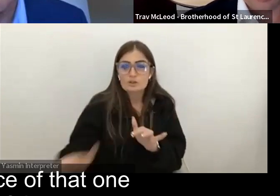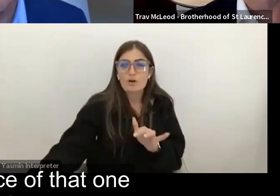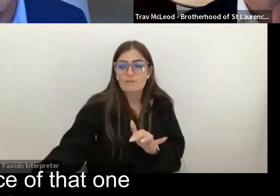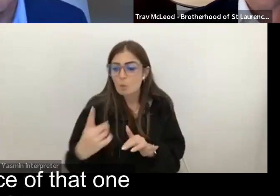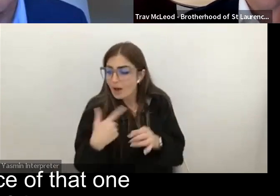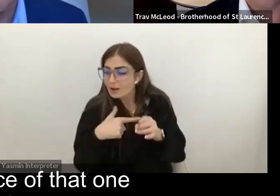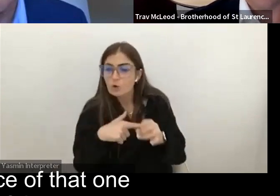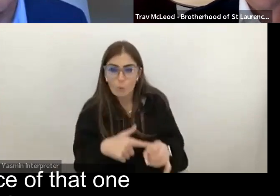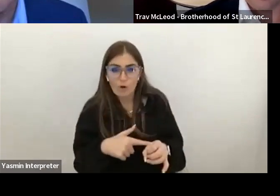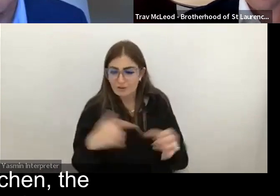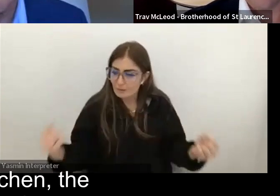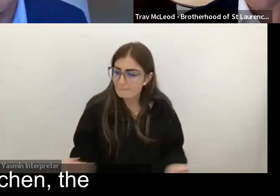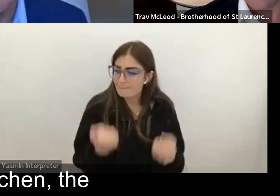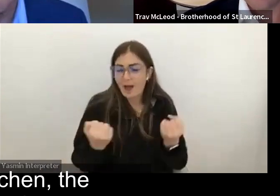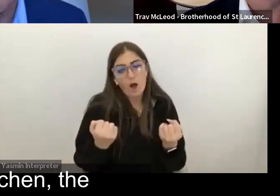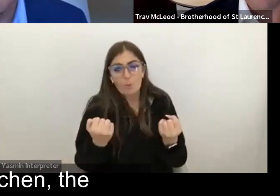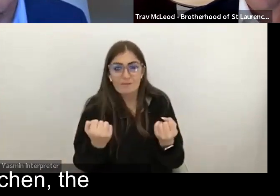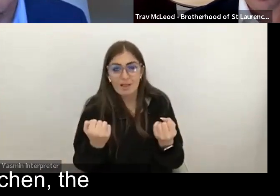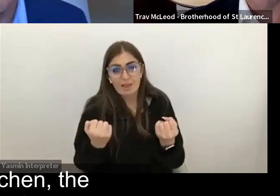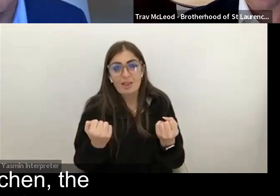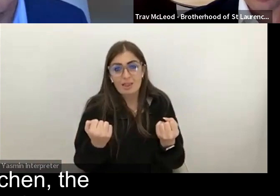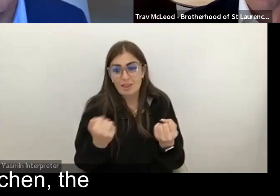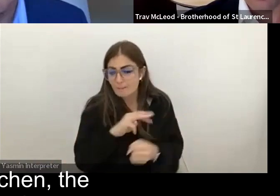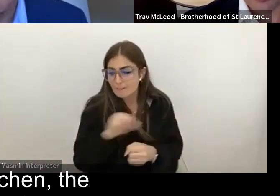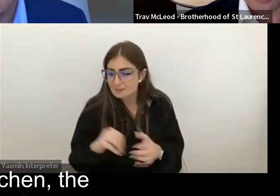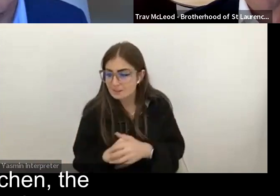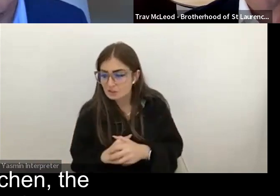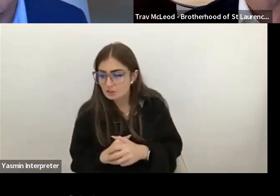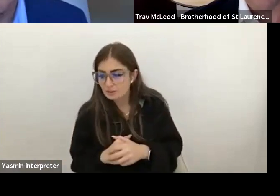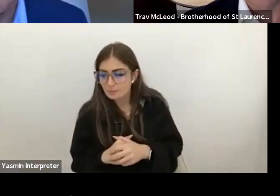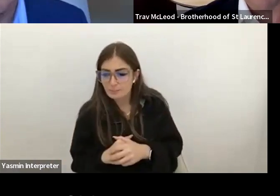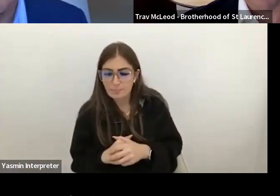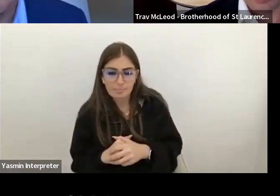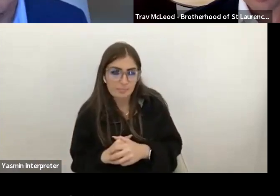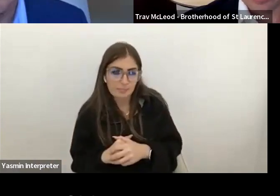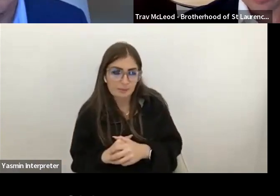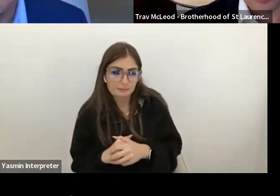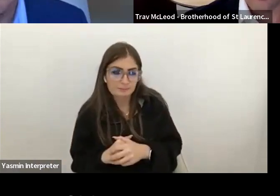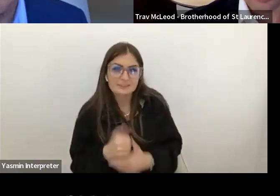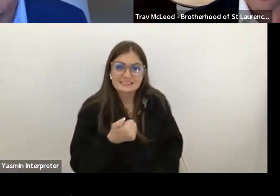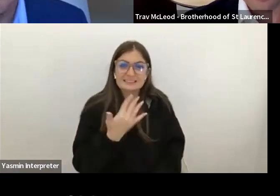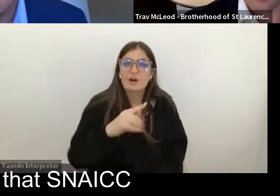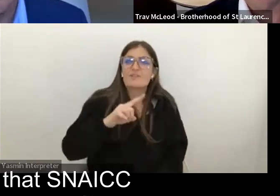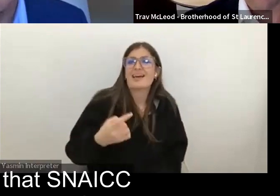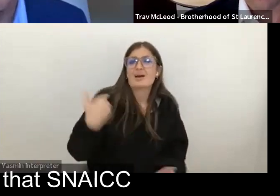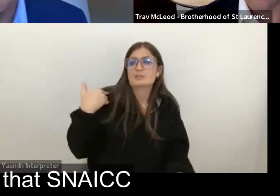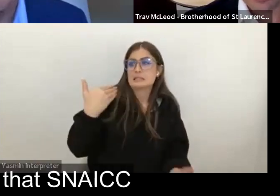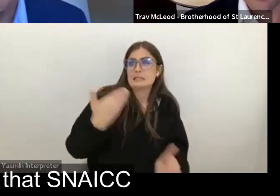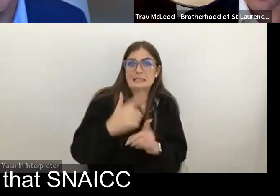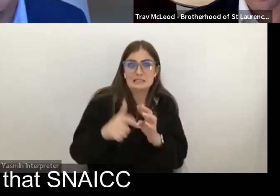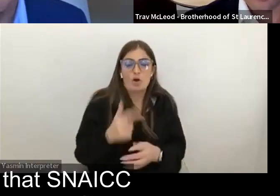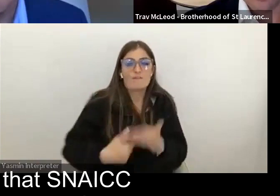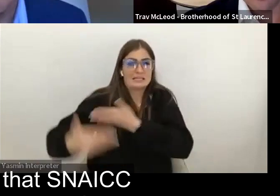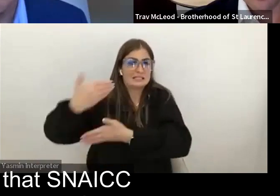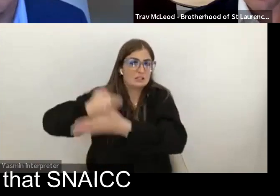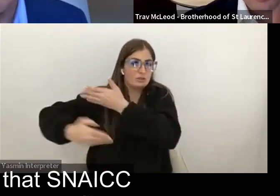quality, powerful message, and Gretchen, the wonderful examples you gave of the 65,000 years of history and the work that Snake